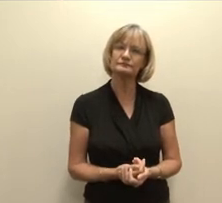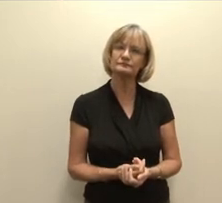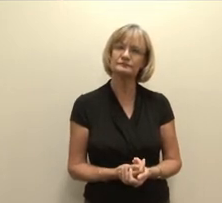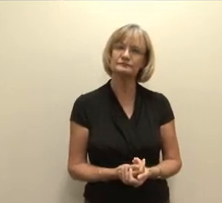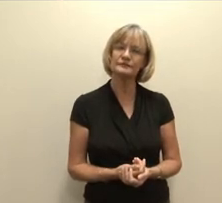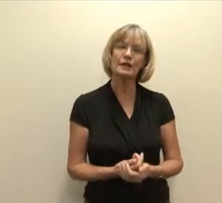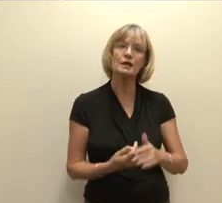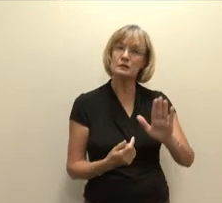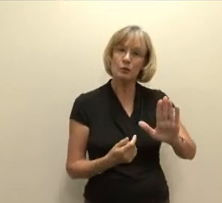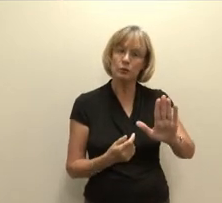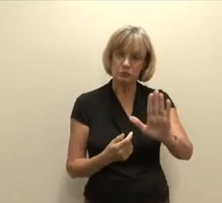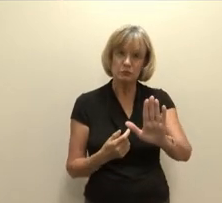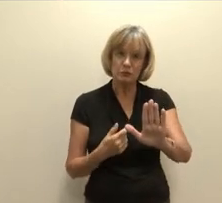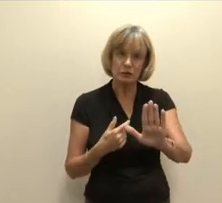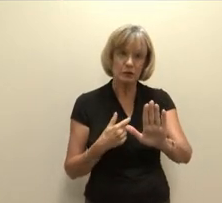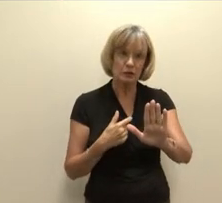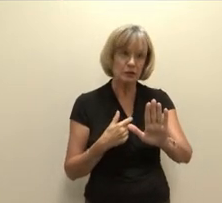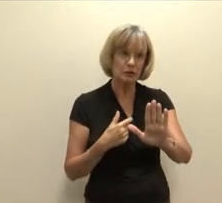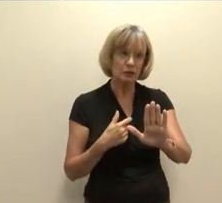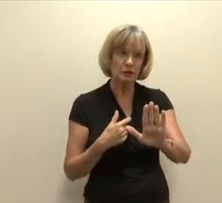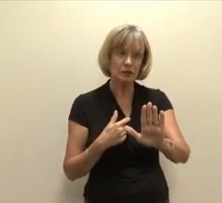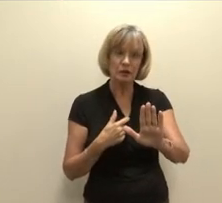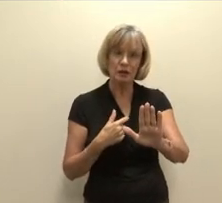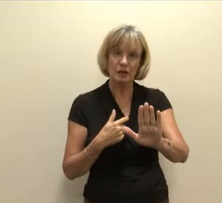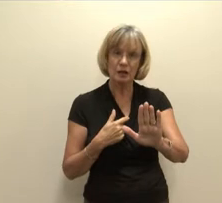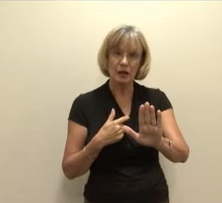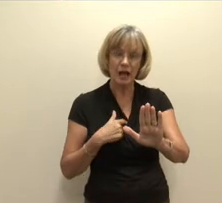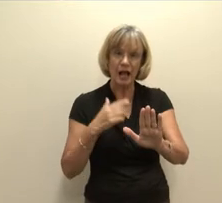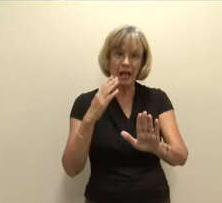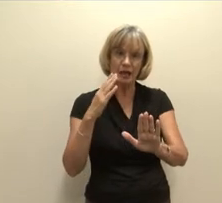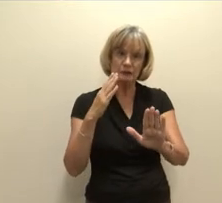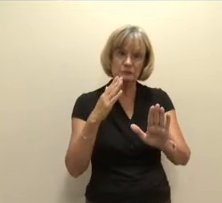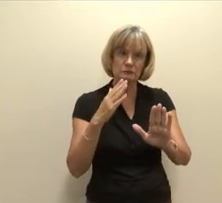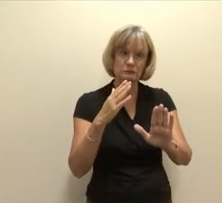Don't get me wrong. I've looked over Dr. Kincannon's